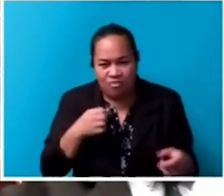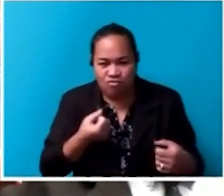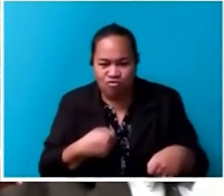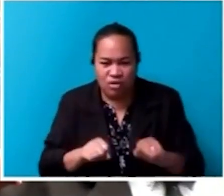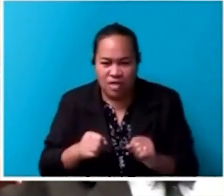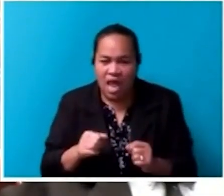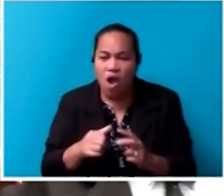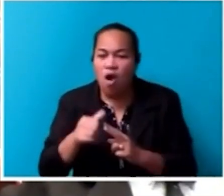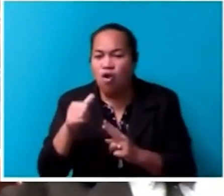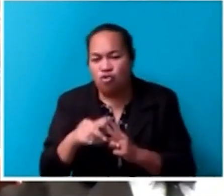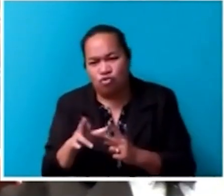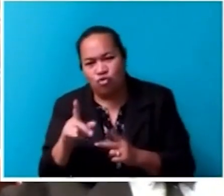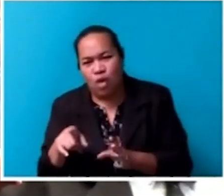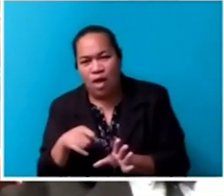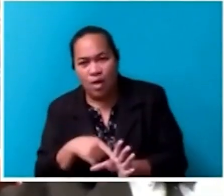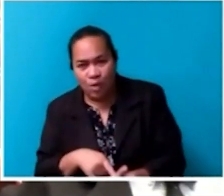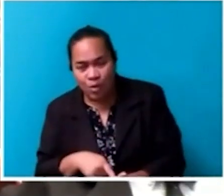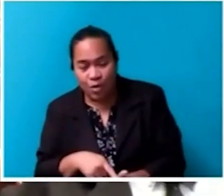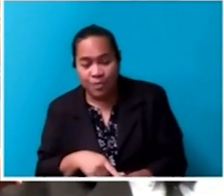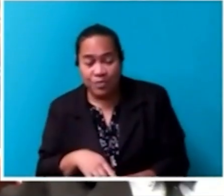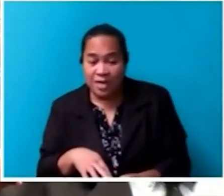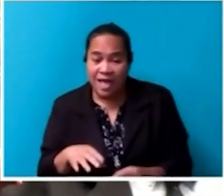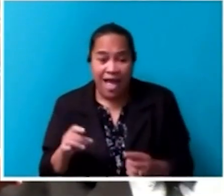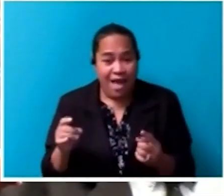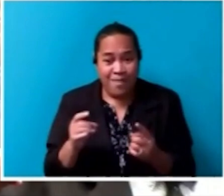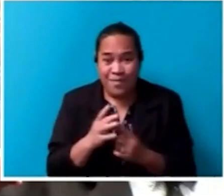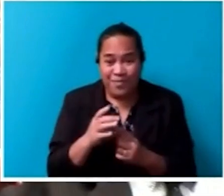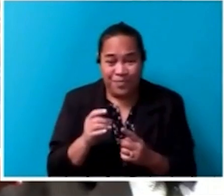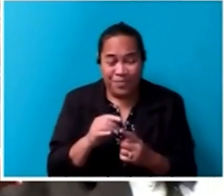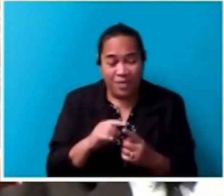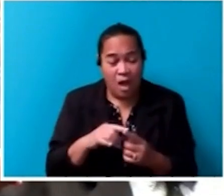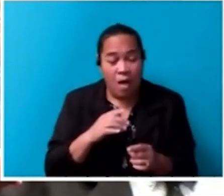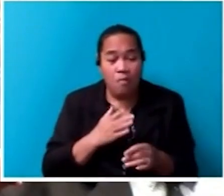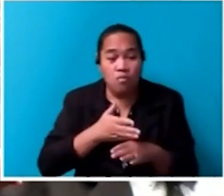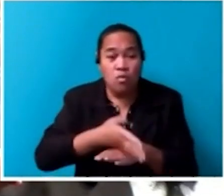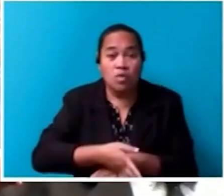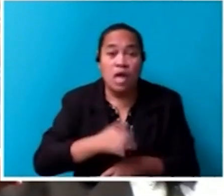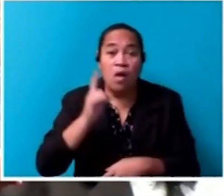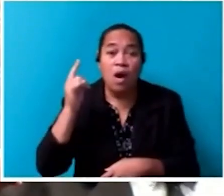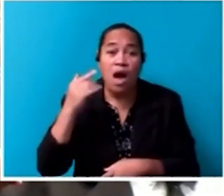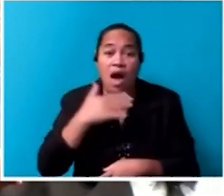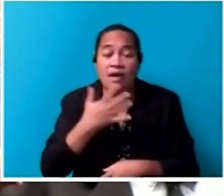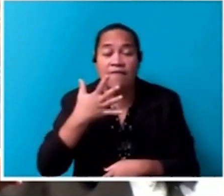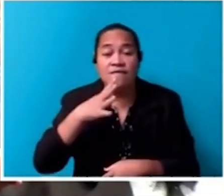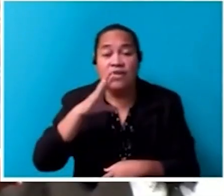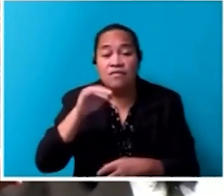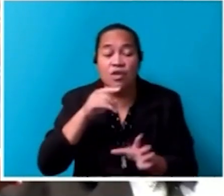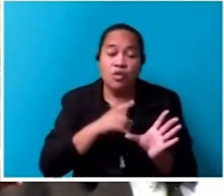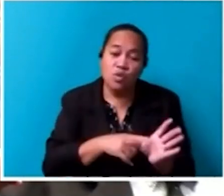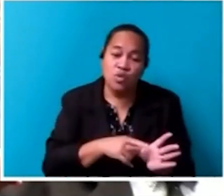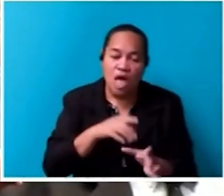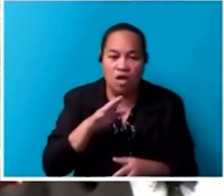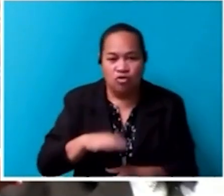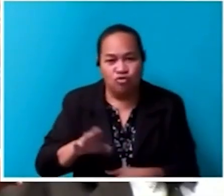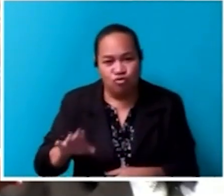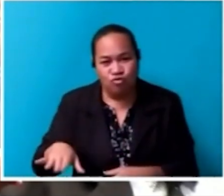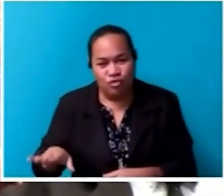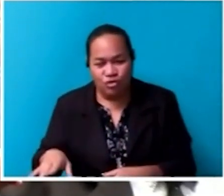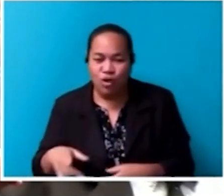youths. Key highlights included over 150 youth and children